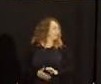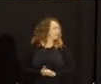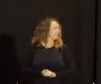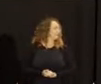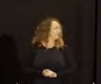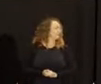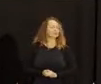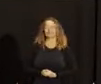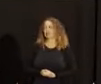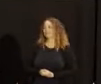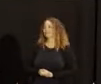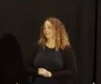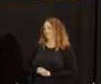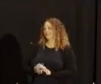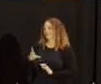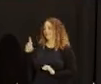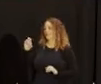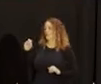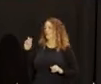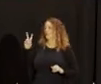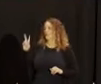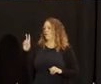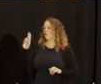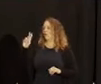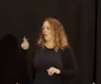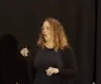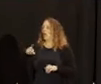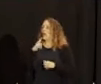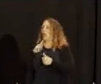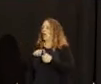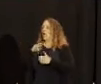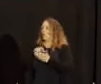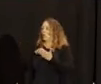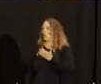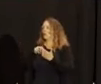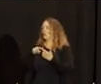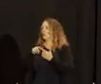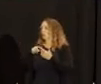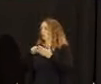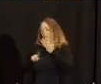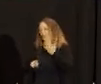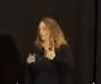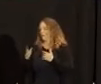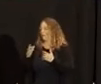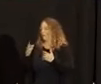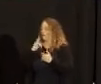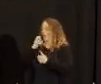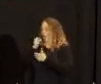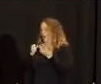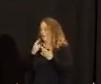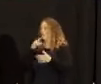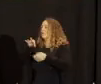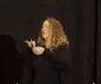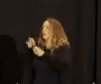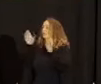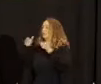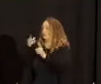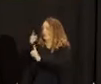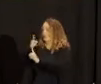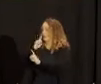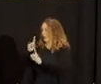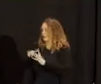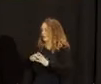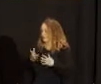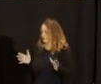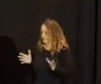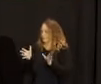Rev Up stands for Register, Educate, Vote, Use Your Power, and it's AAPD's voting initiative. And during COVID, we